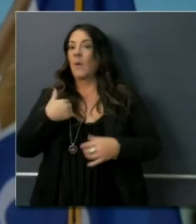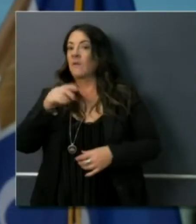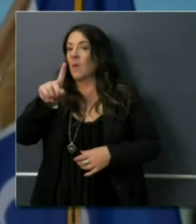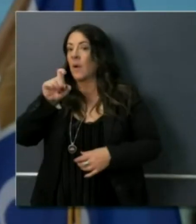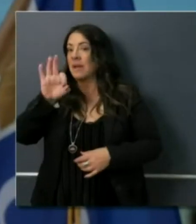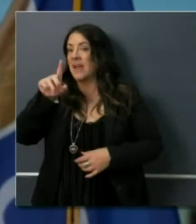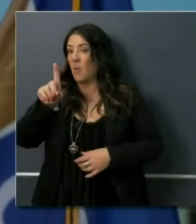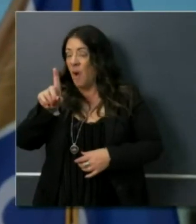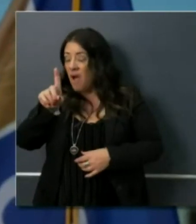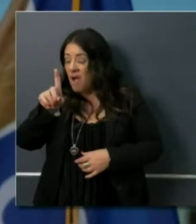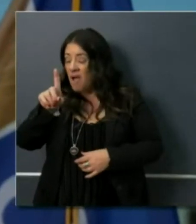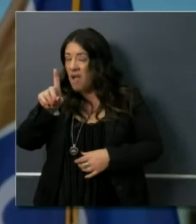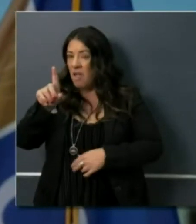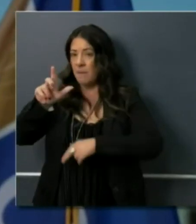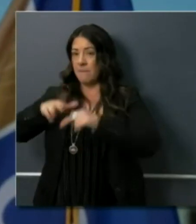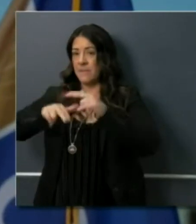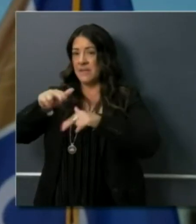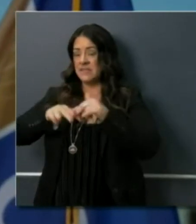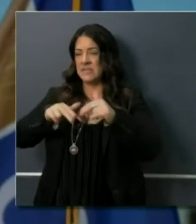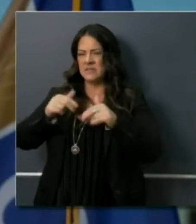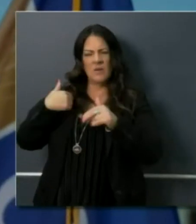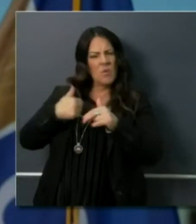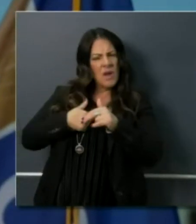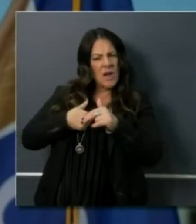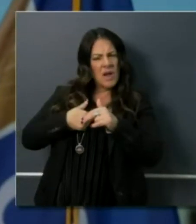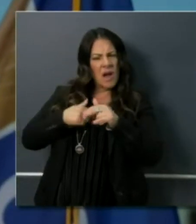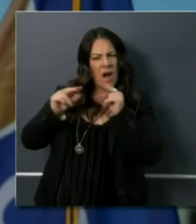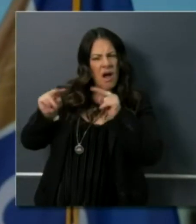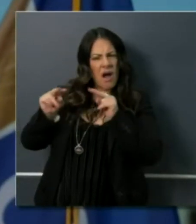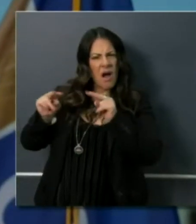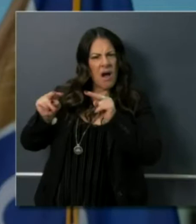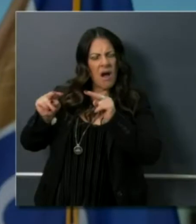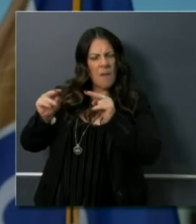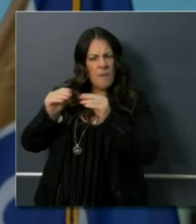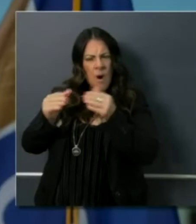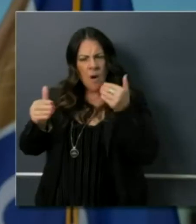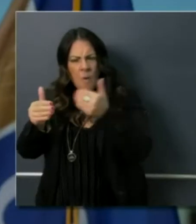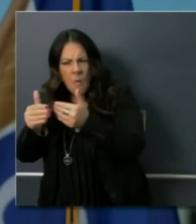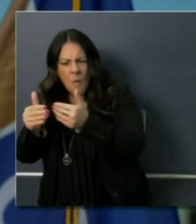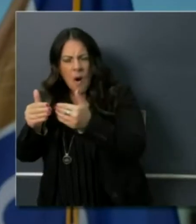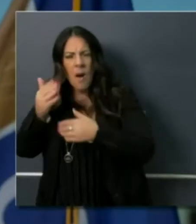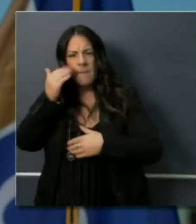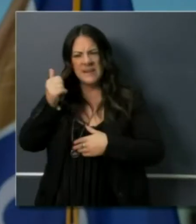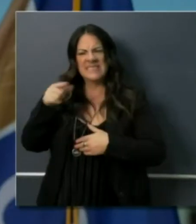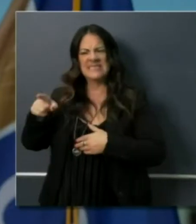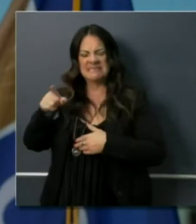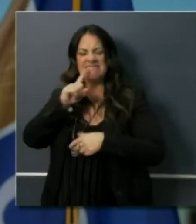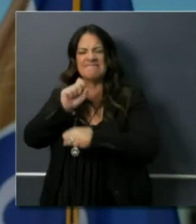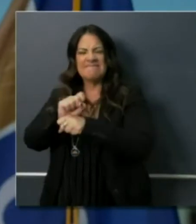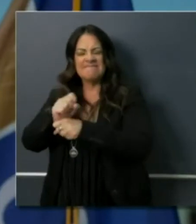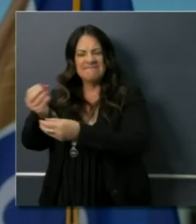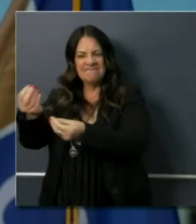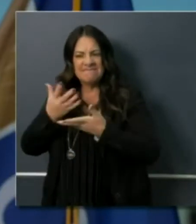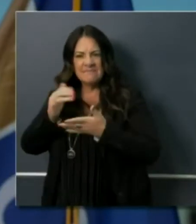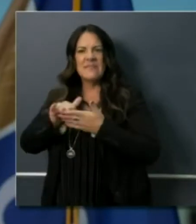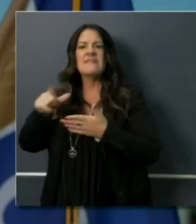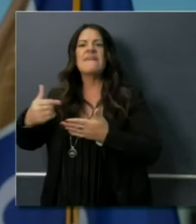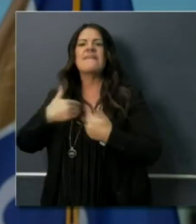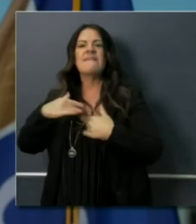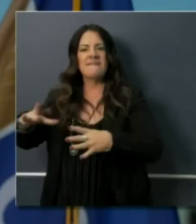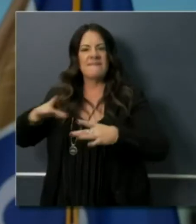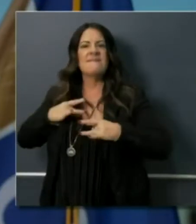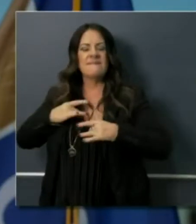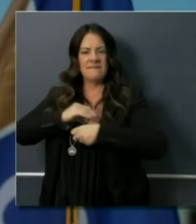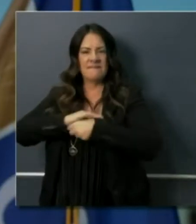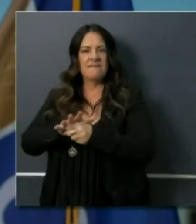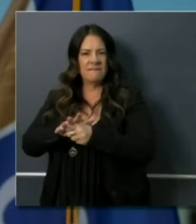191 facilities that we're monitoring because we have patients and staff that have come with the infection